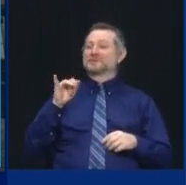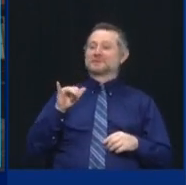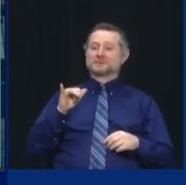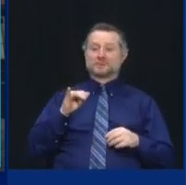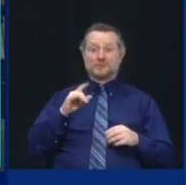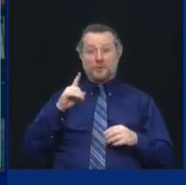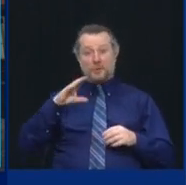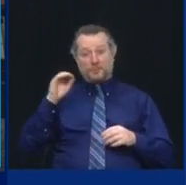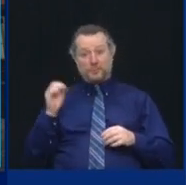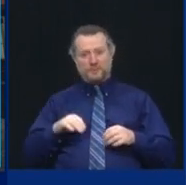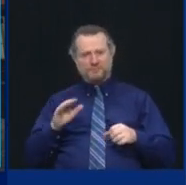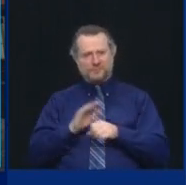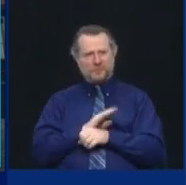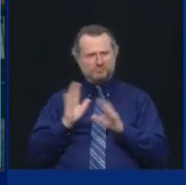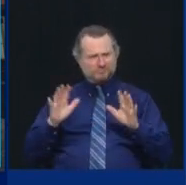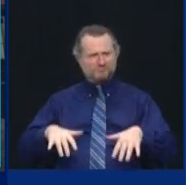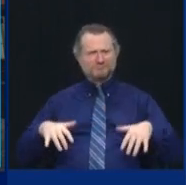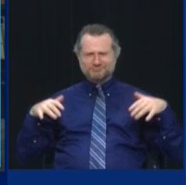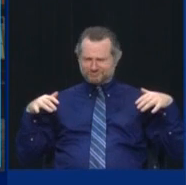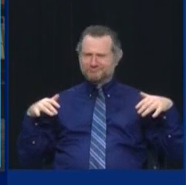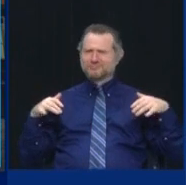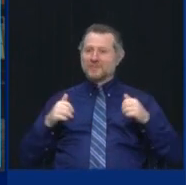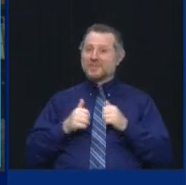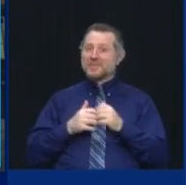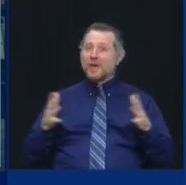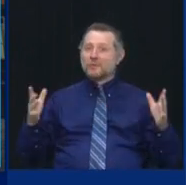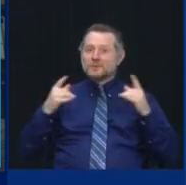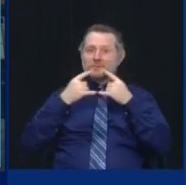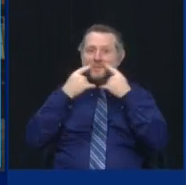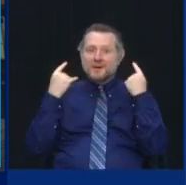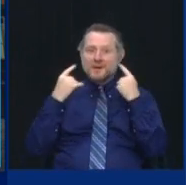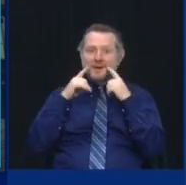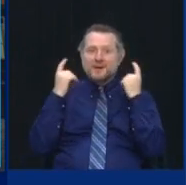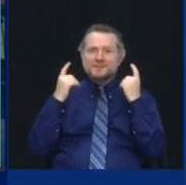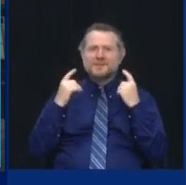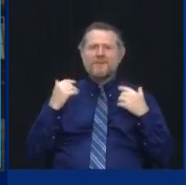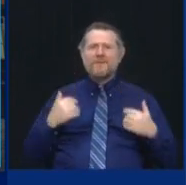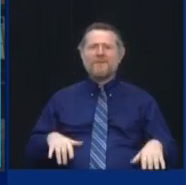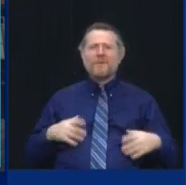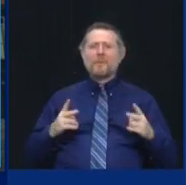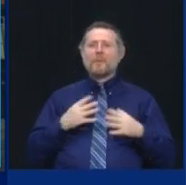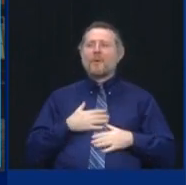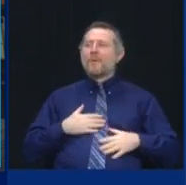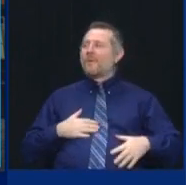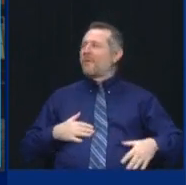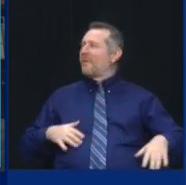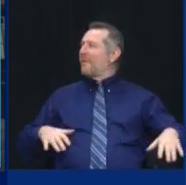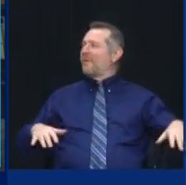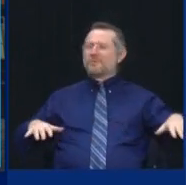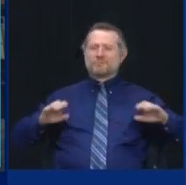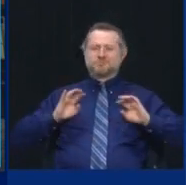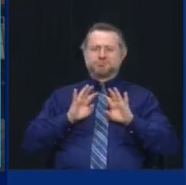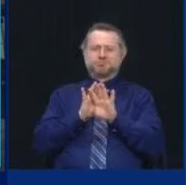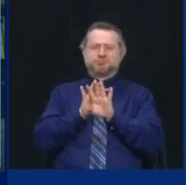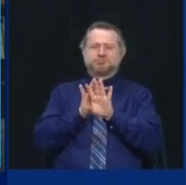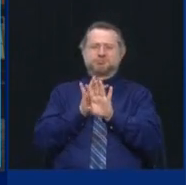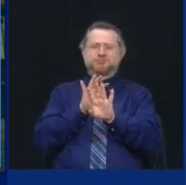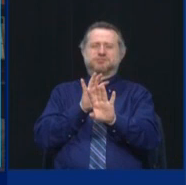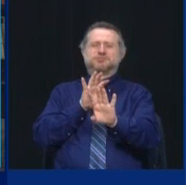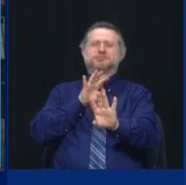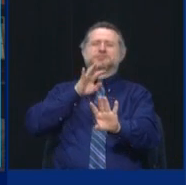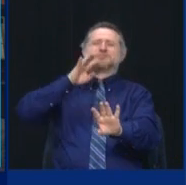100%, without masks, with people enjoying New York and the New York